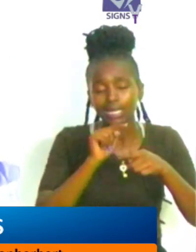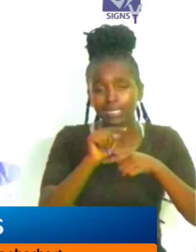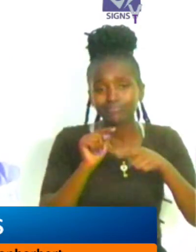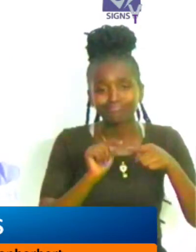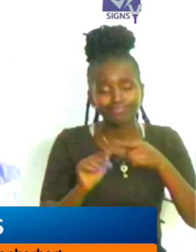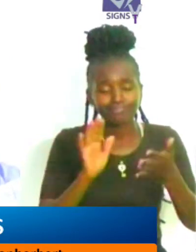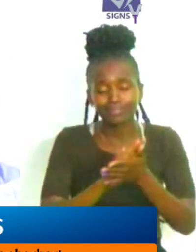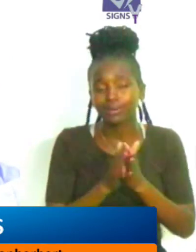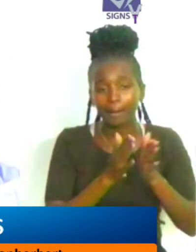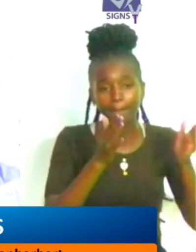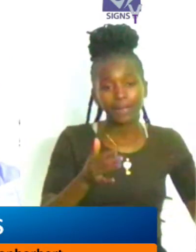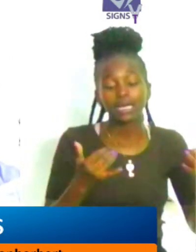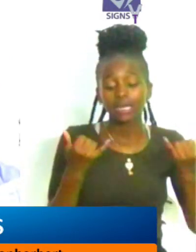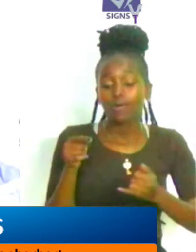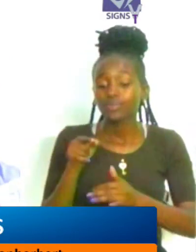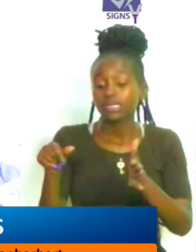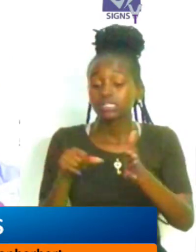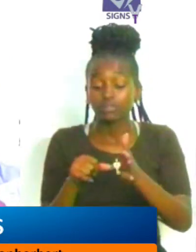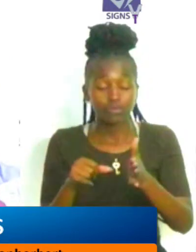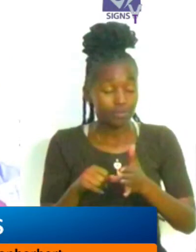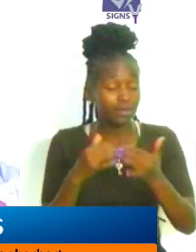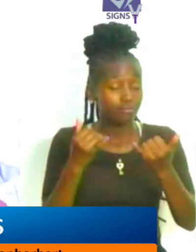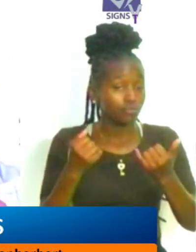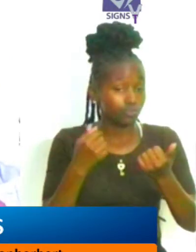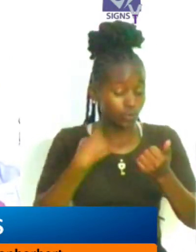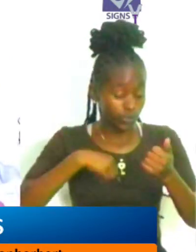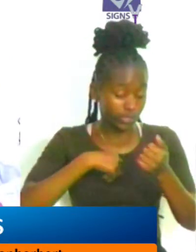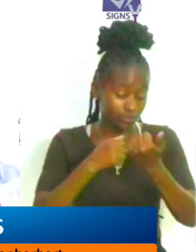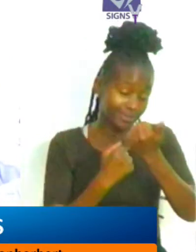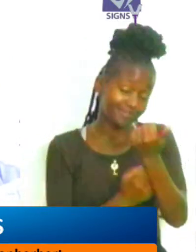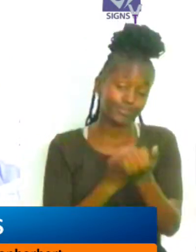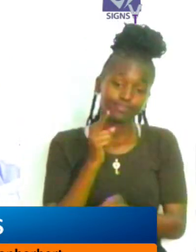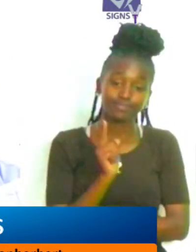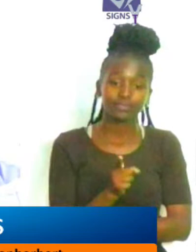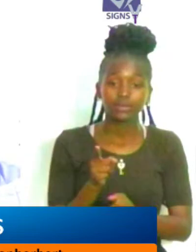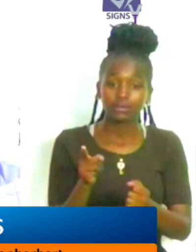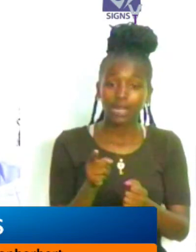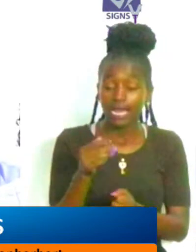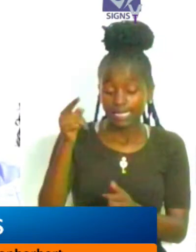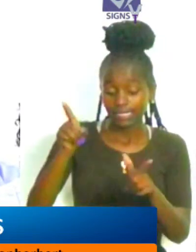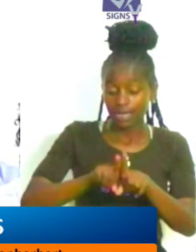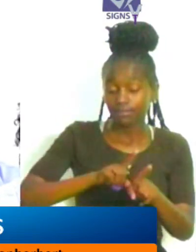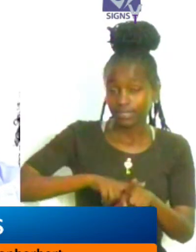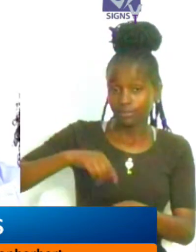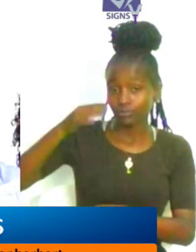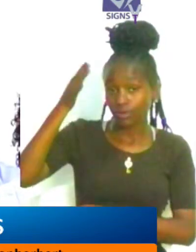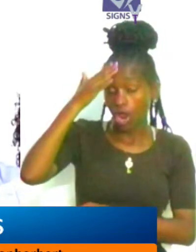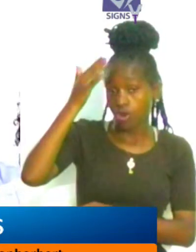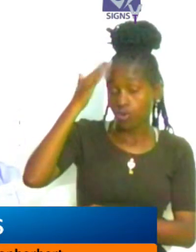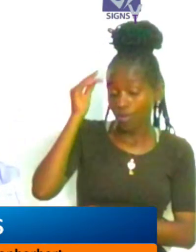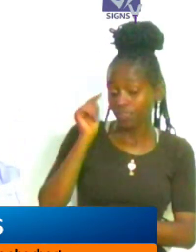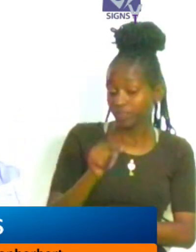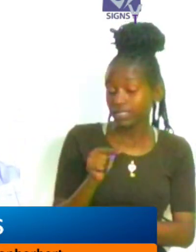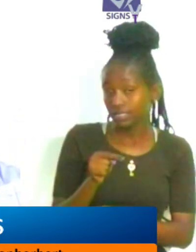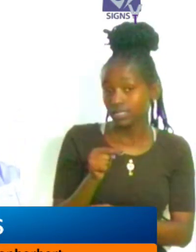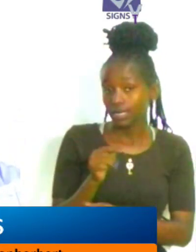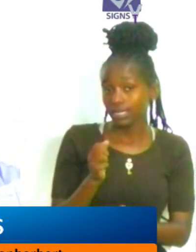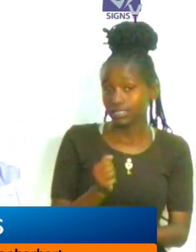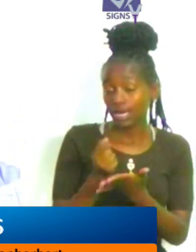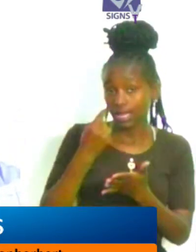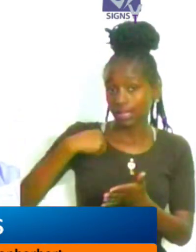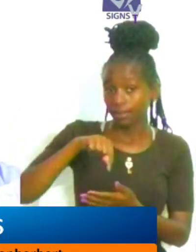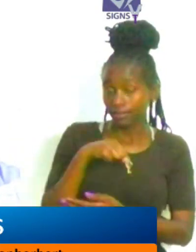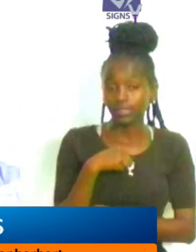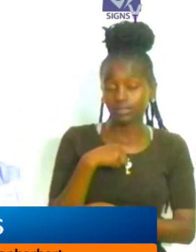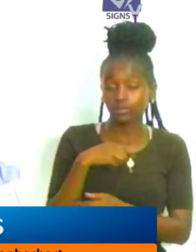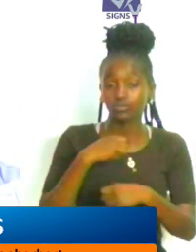Your Excellency, we support it, and it will be a good an excellent initiative to ensure that